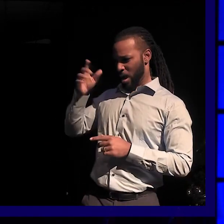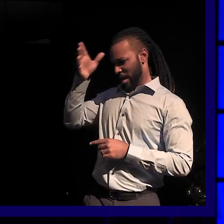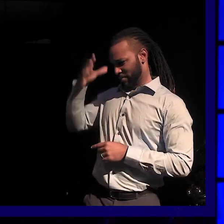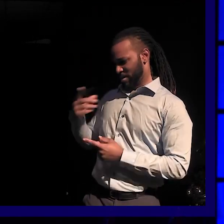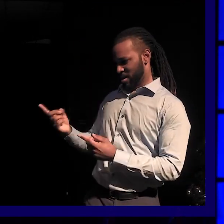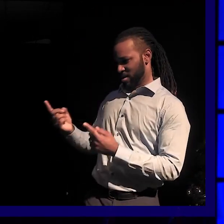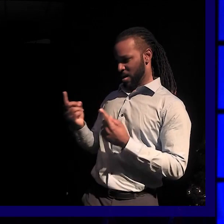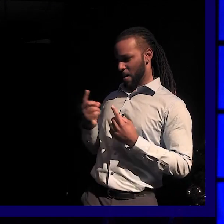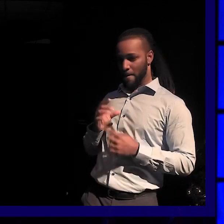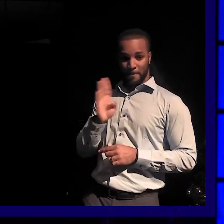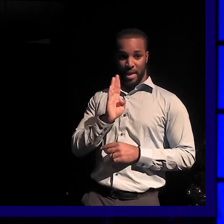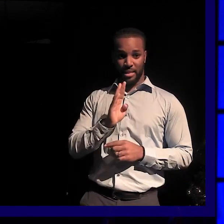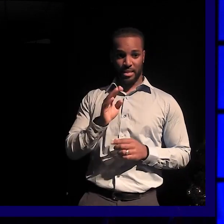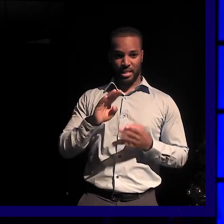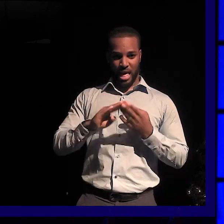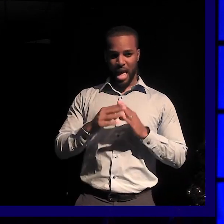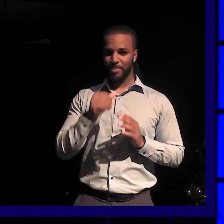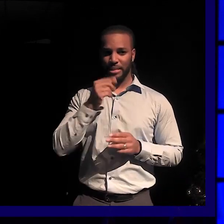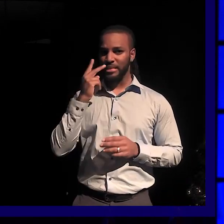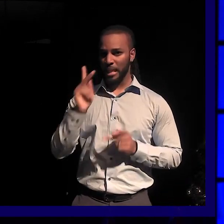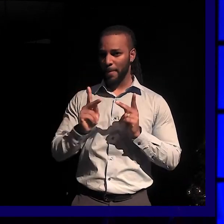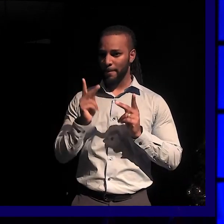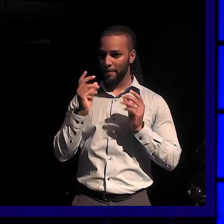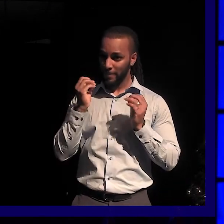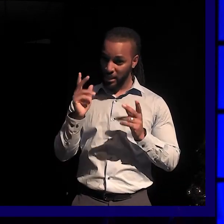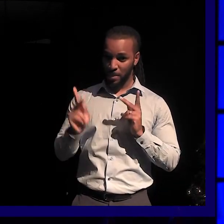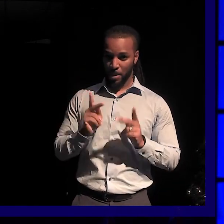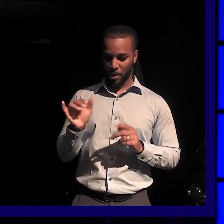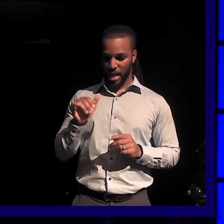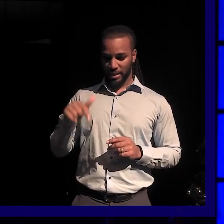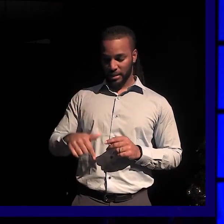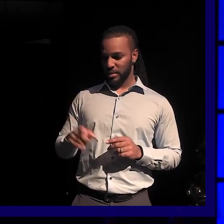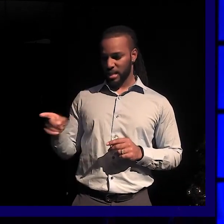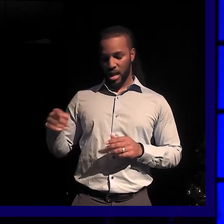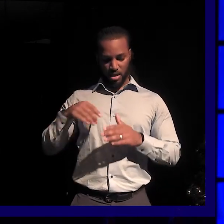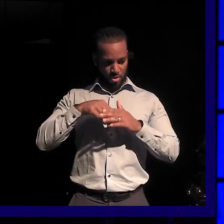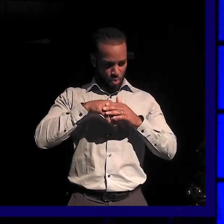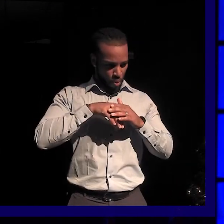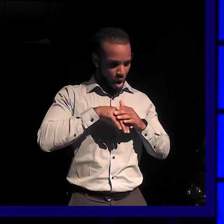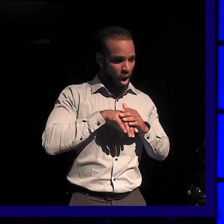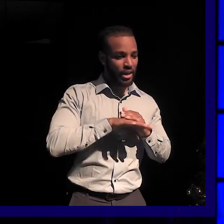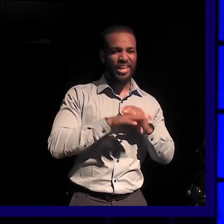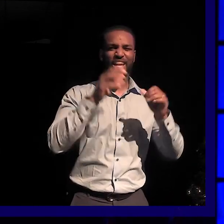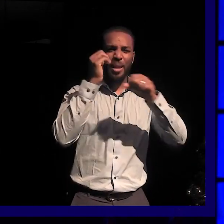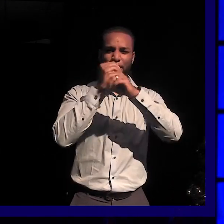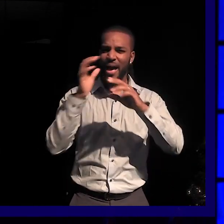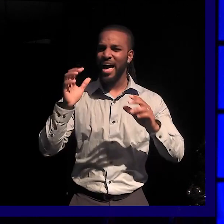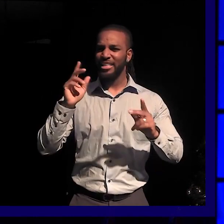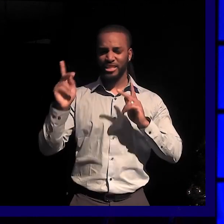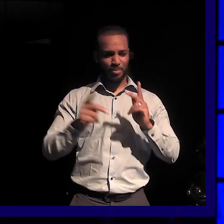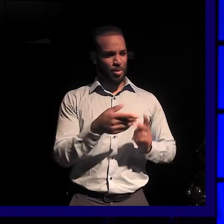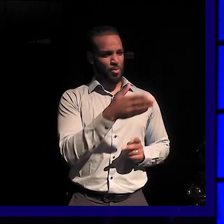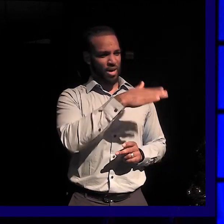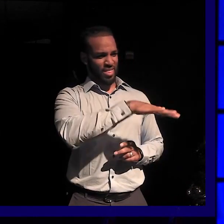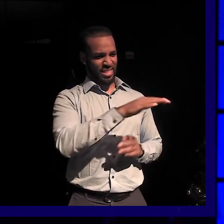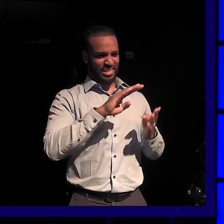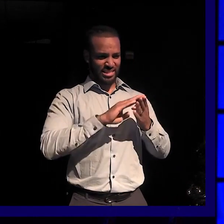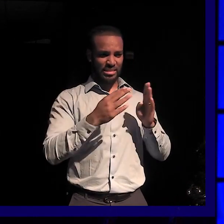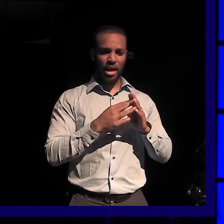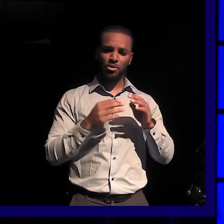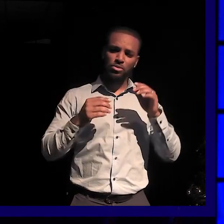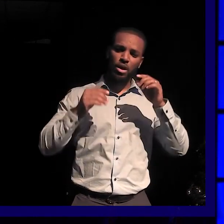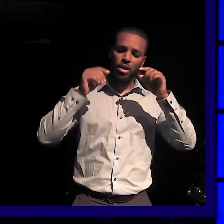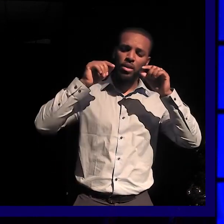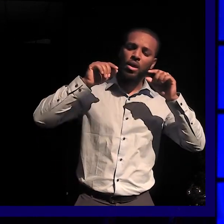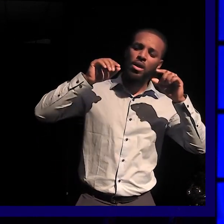get people like this. They come in, these wealthy professors, and walk in, and imagine people in town begin to poke their heads